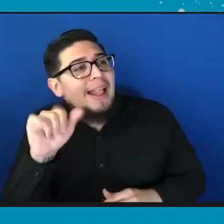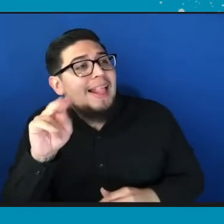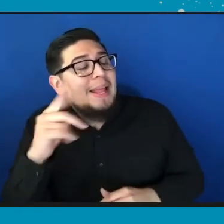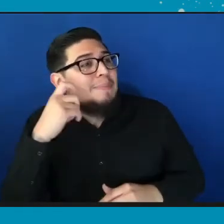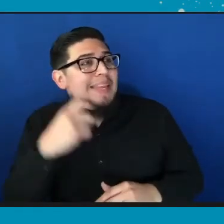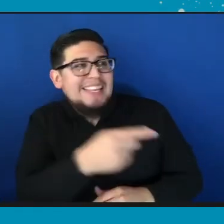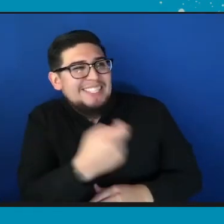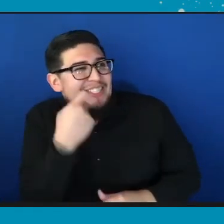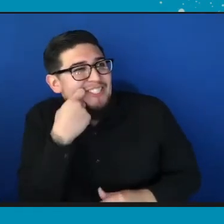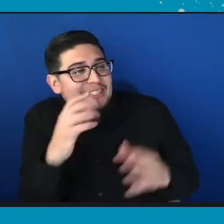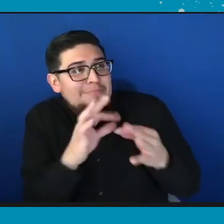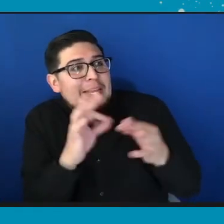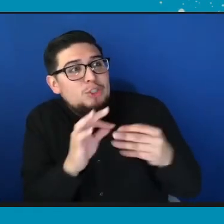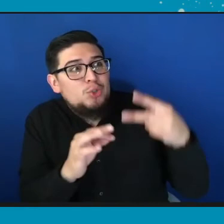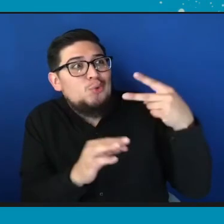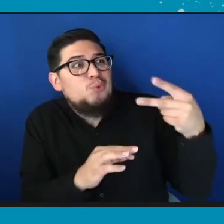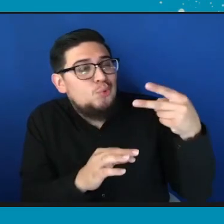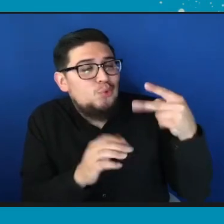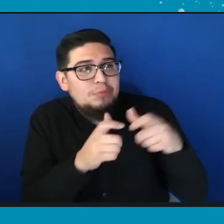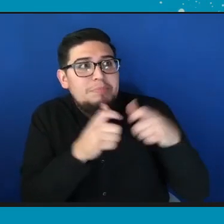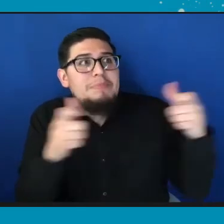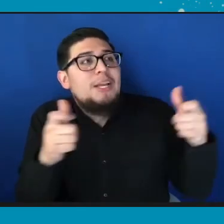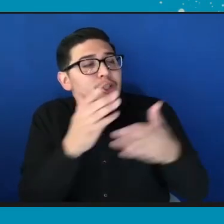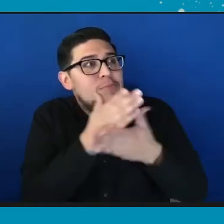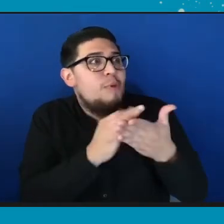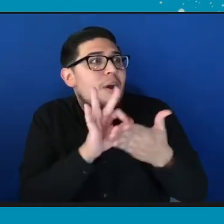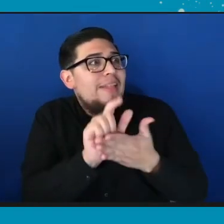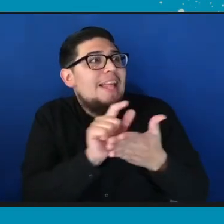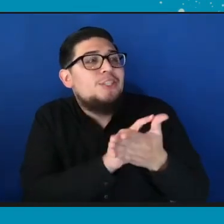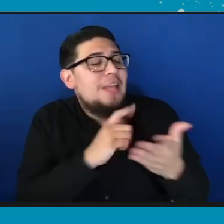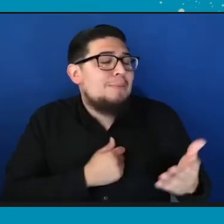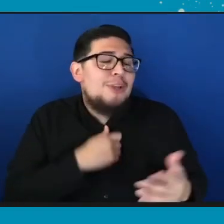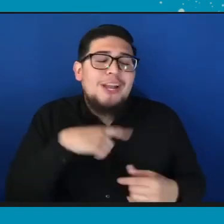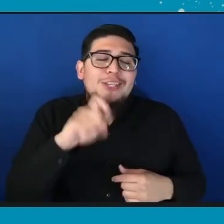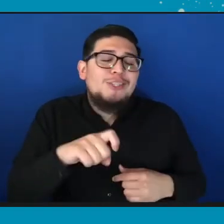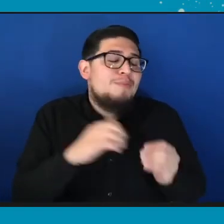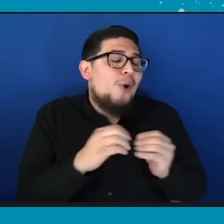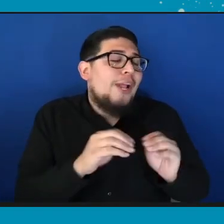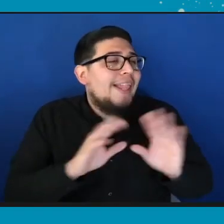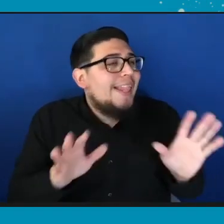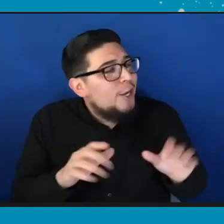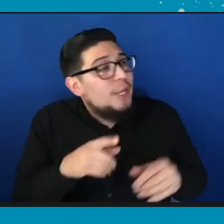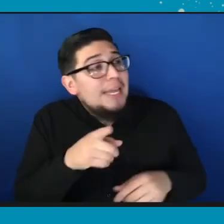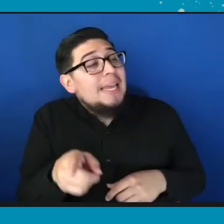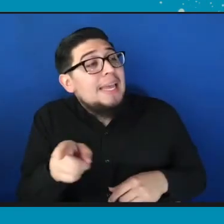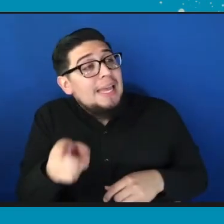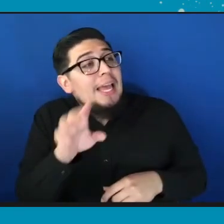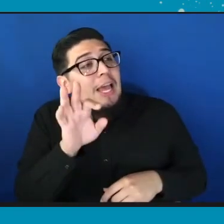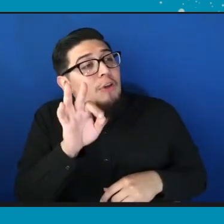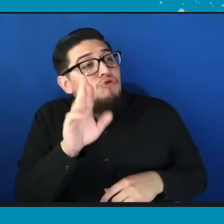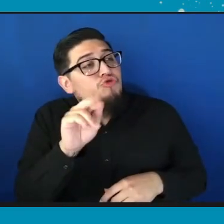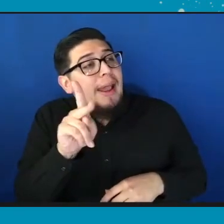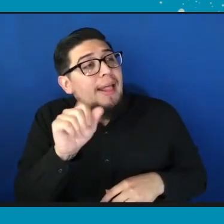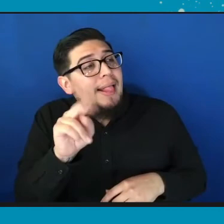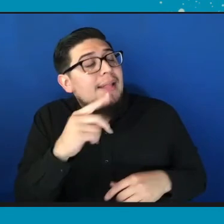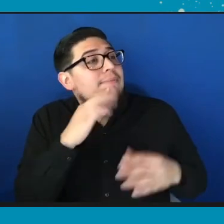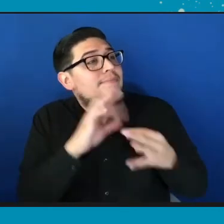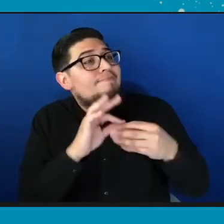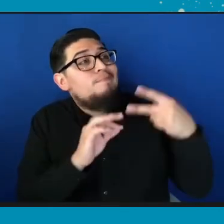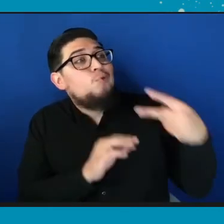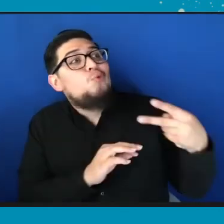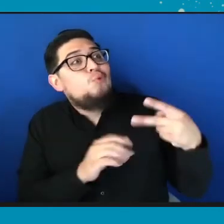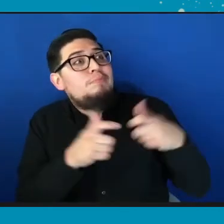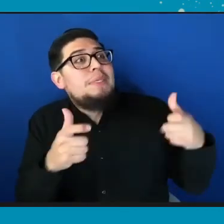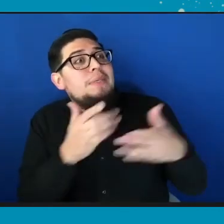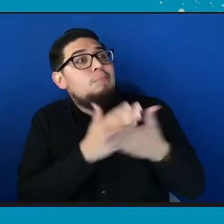pieces of legislation. So I'm sorry. I'm sorry. I should have been clear. When he said the two pieces of legislation, it made me think, well, it sounds like